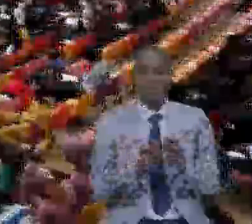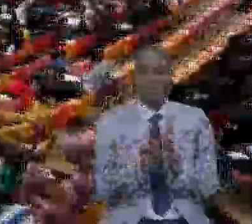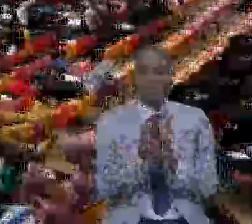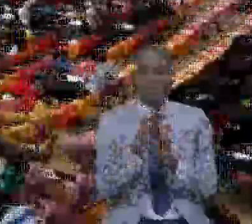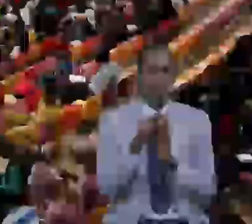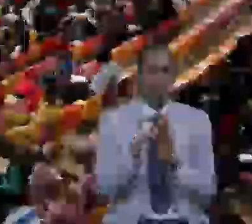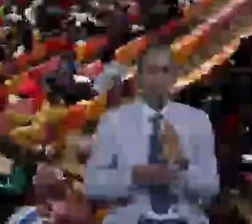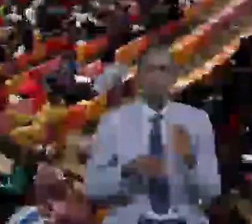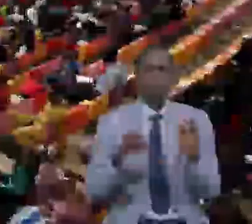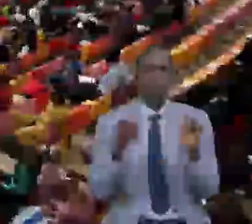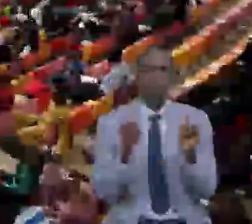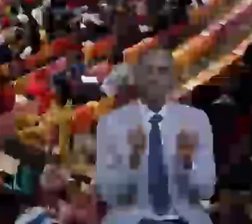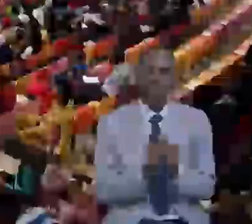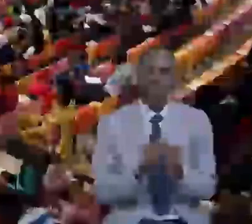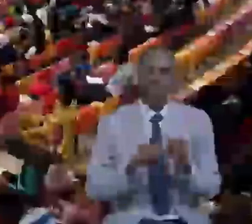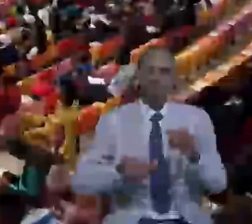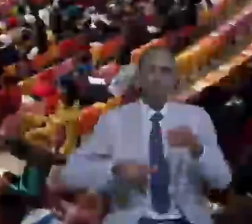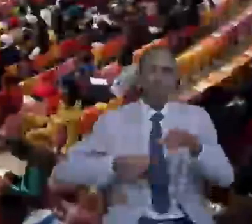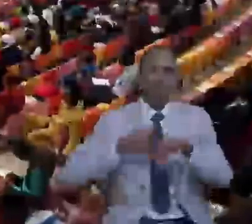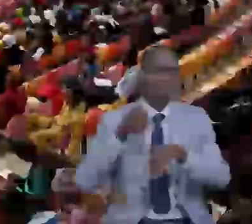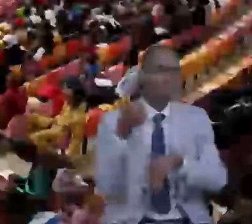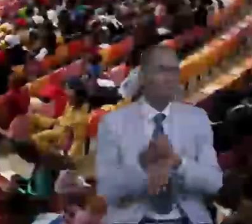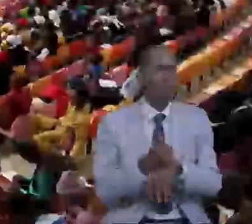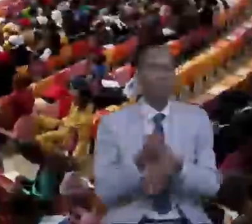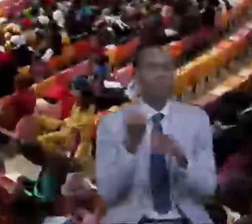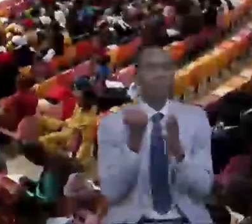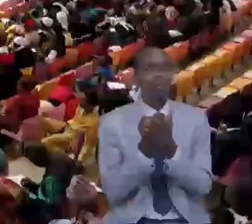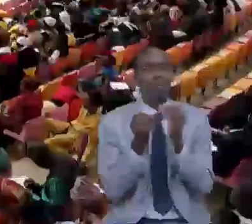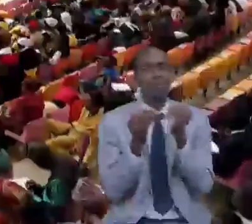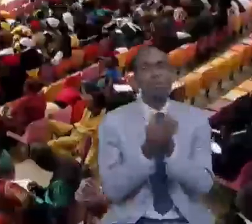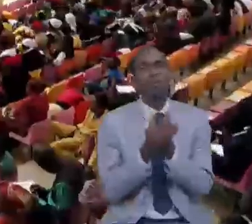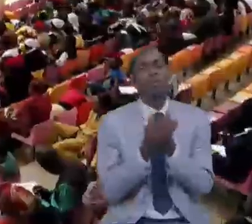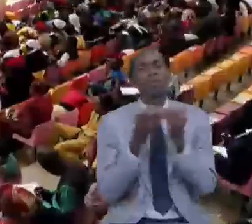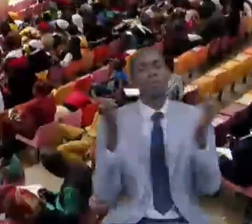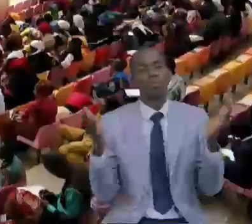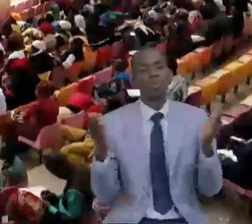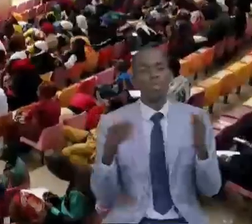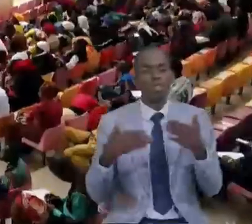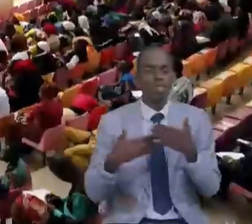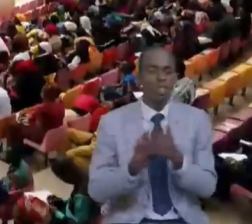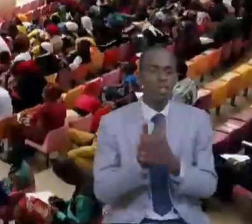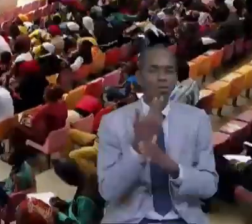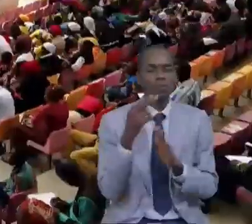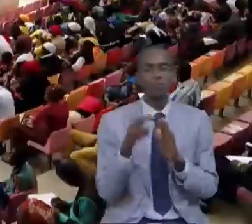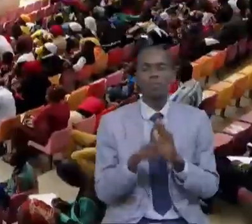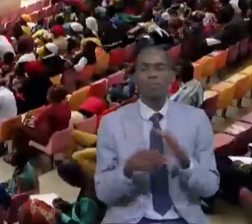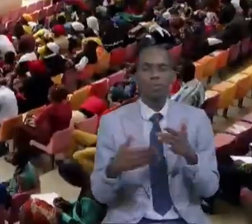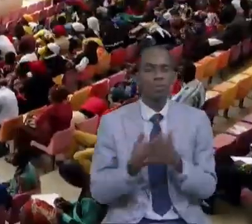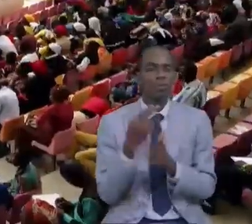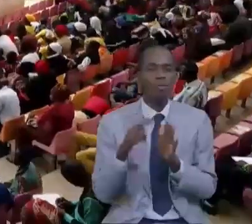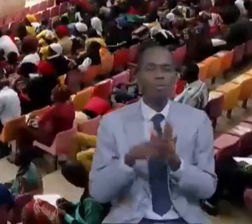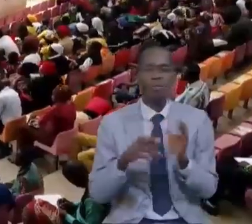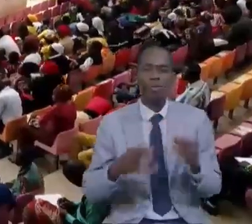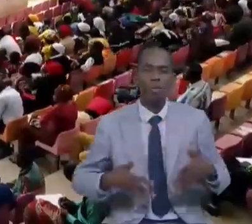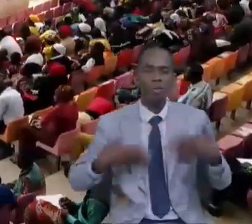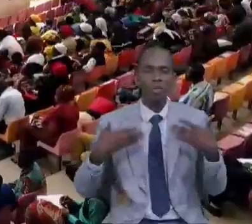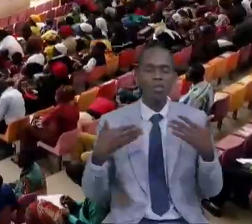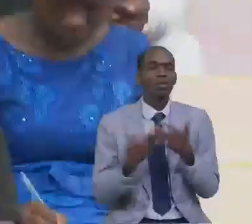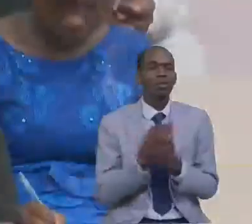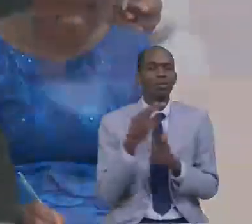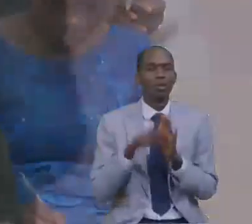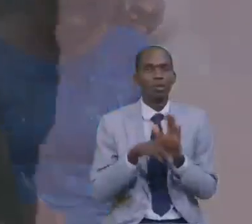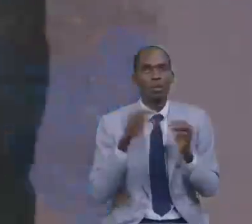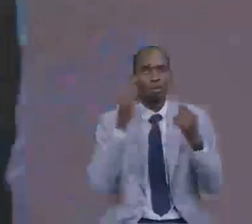Newness of life, newness of thought, newness of behavior, newness of lifestyle, newness